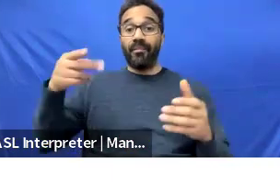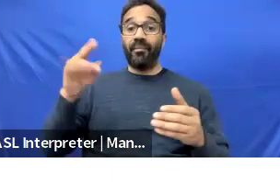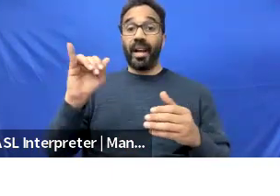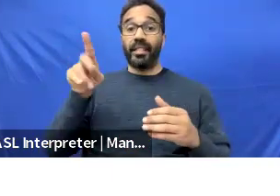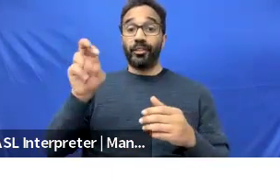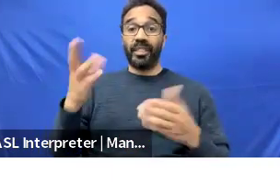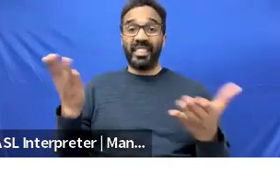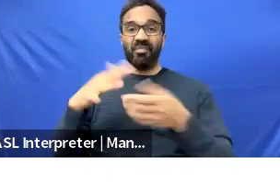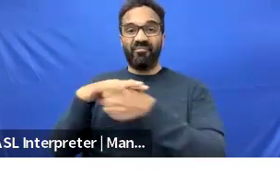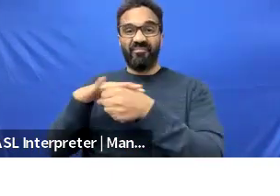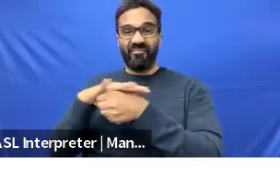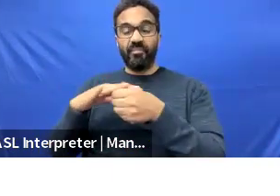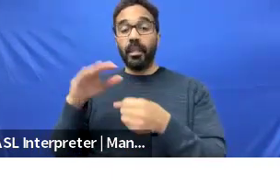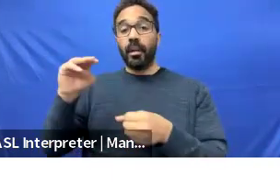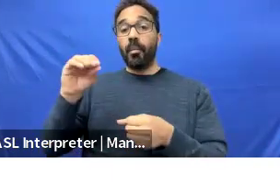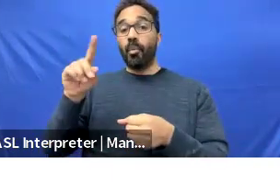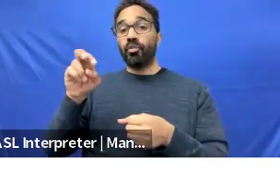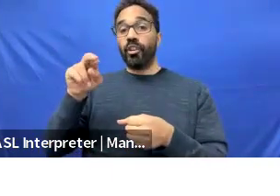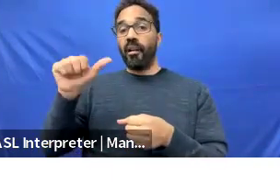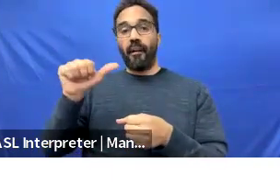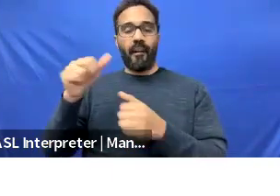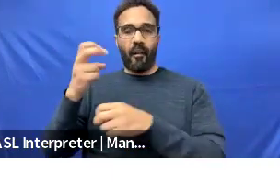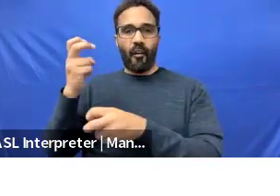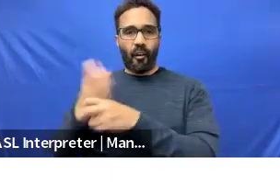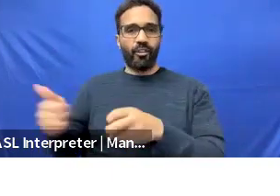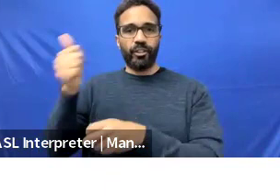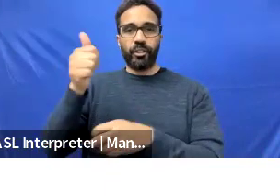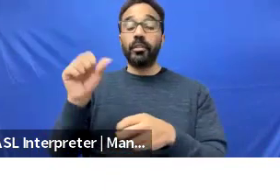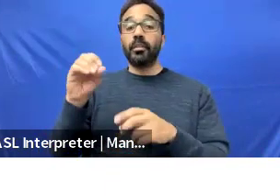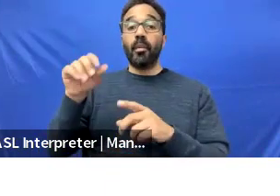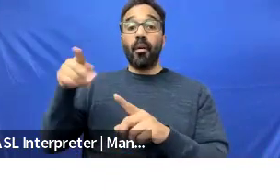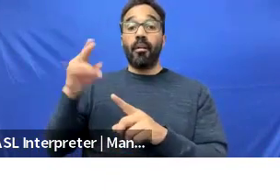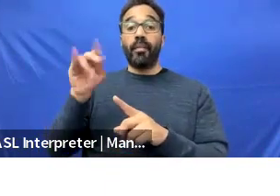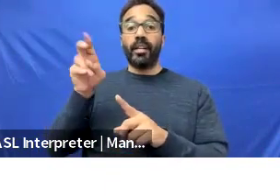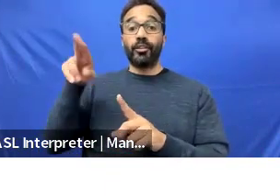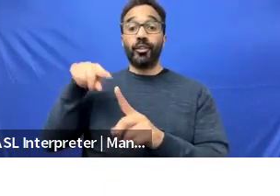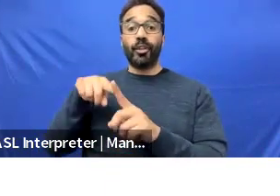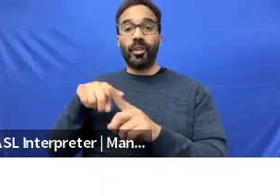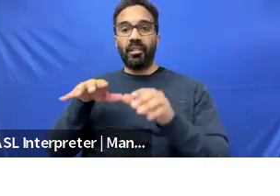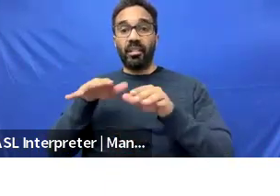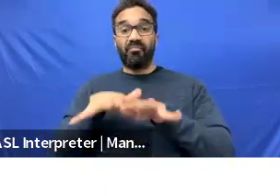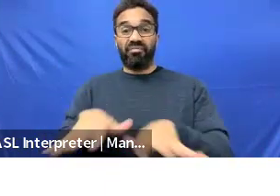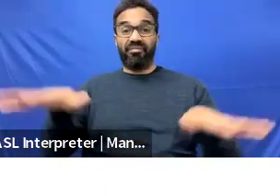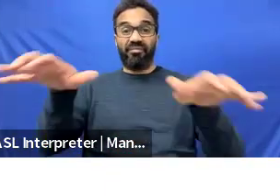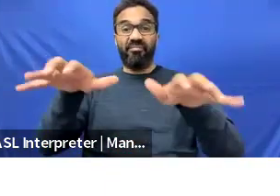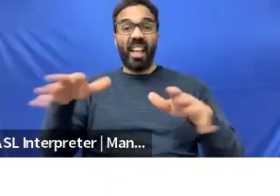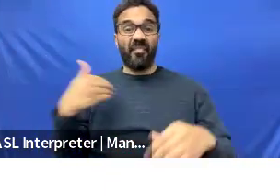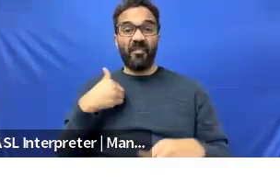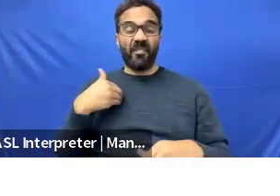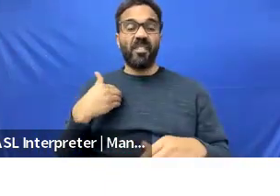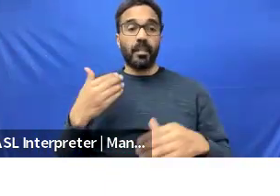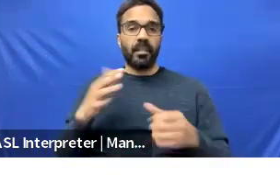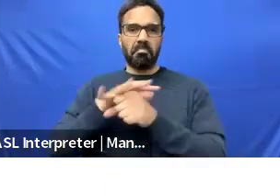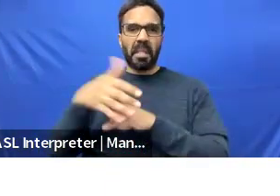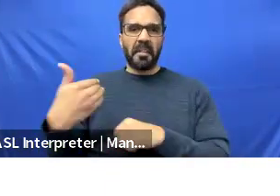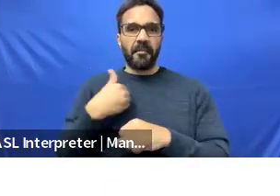little bit harder to find. So Pfizer is definitely one that is in a lot of pharmacies right now. Just for the story, we'll